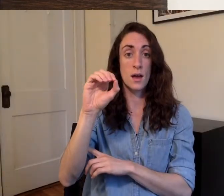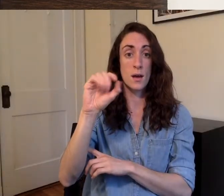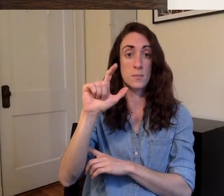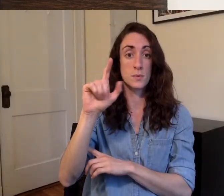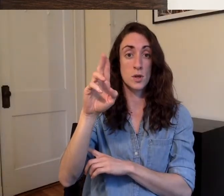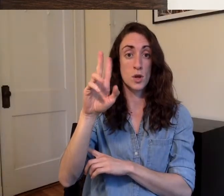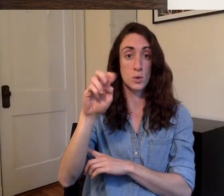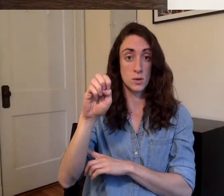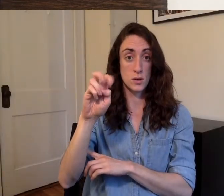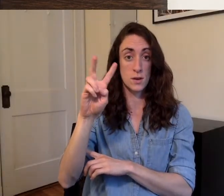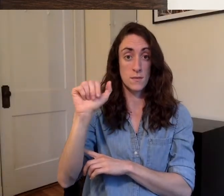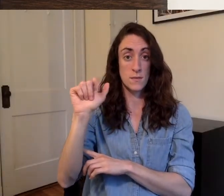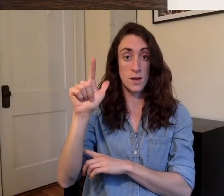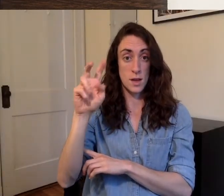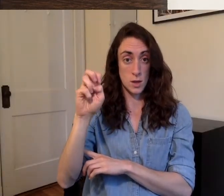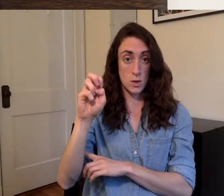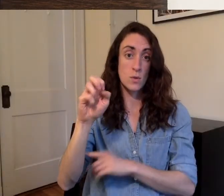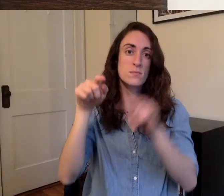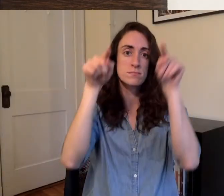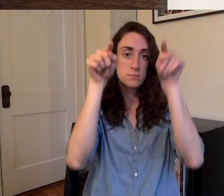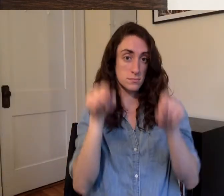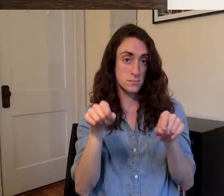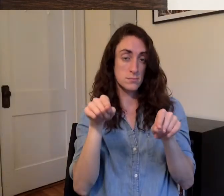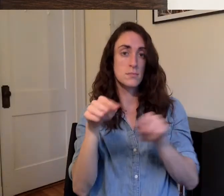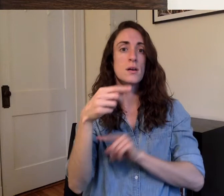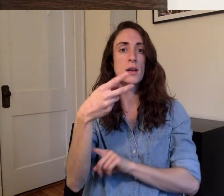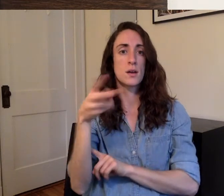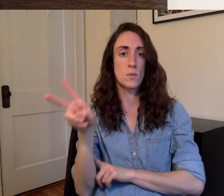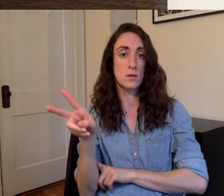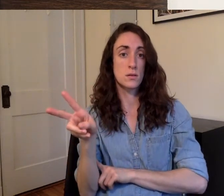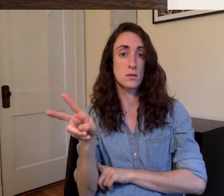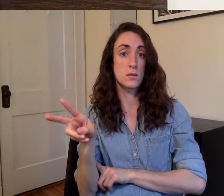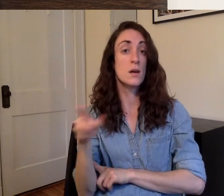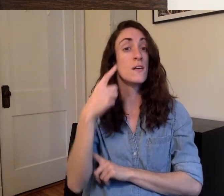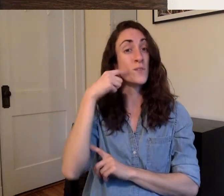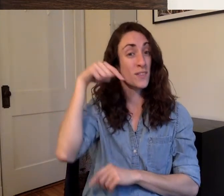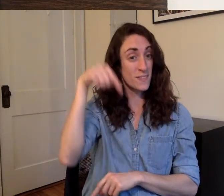The last thing we'll talk about here is absolute value inequalities.